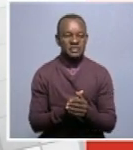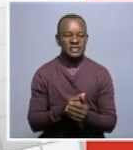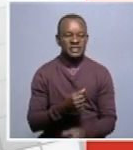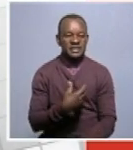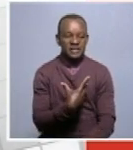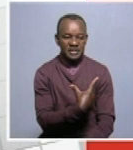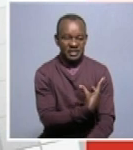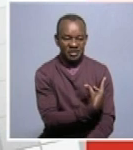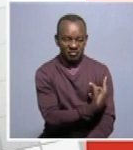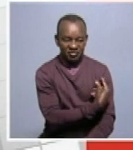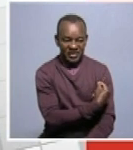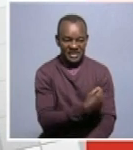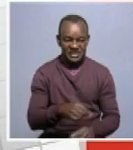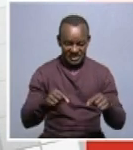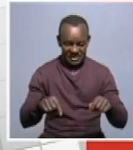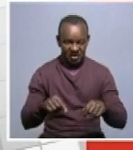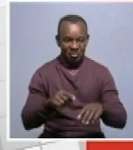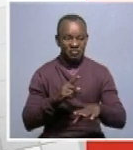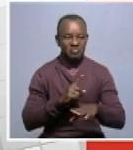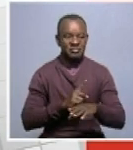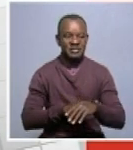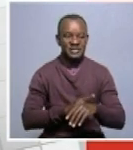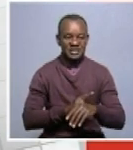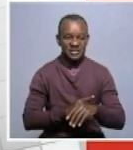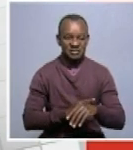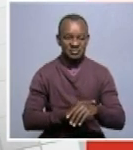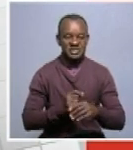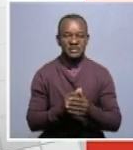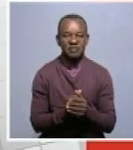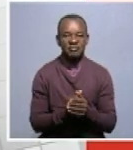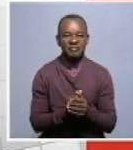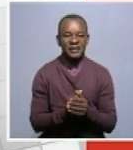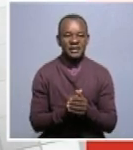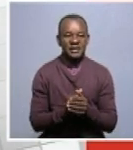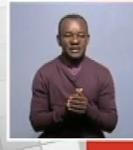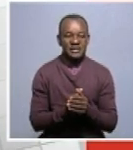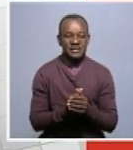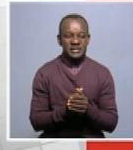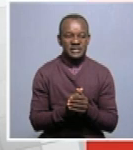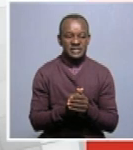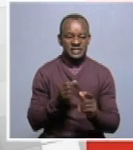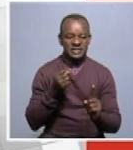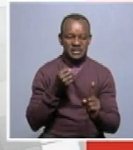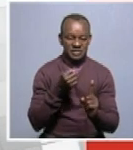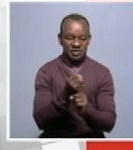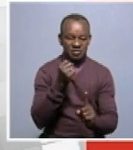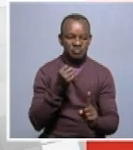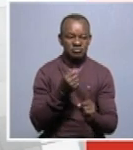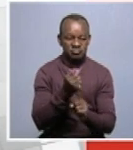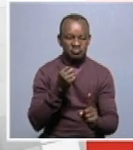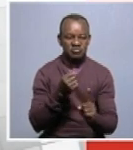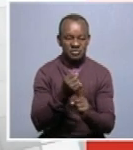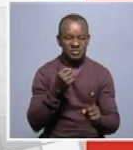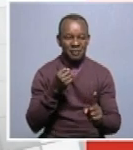proteins, which you see on the surface of the virus. And most of the mutations or